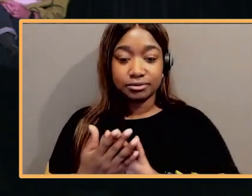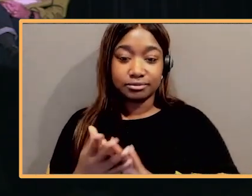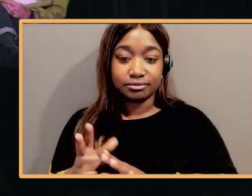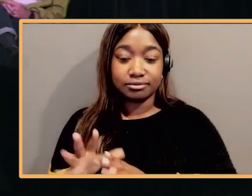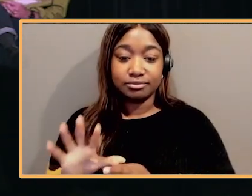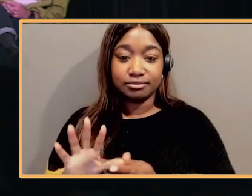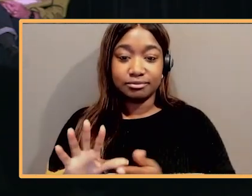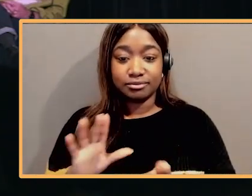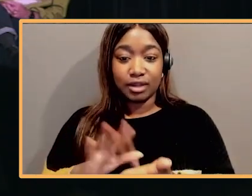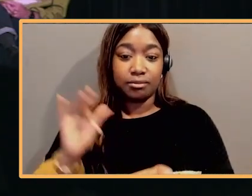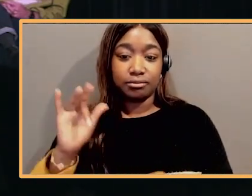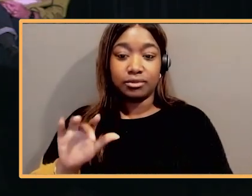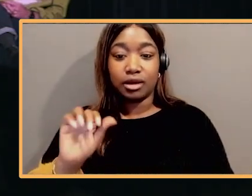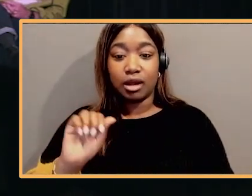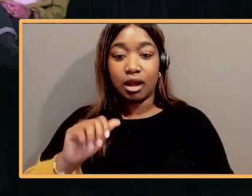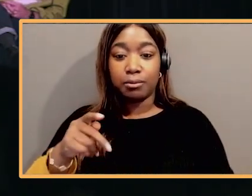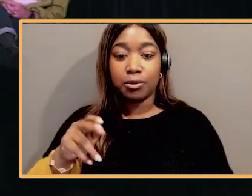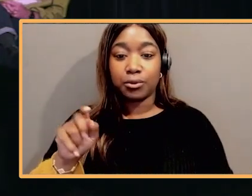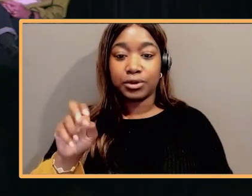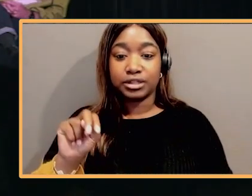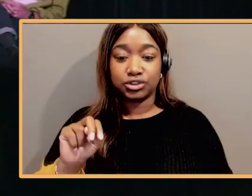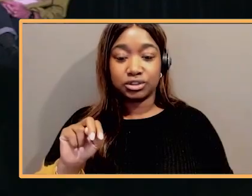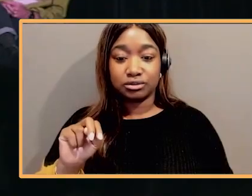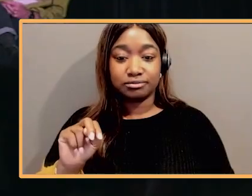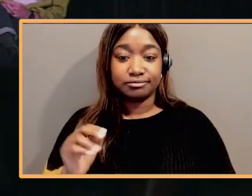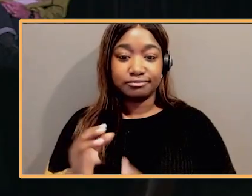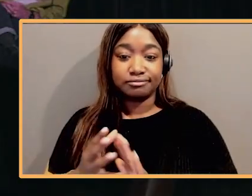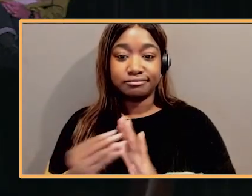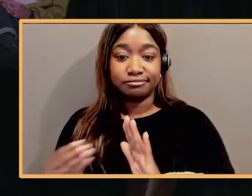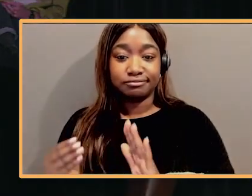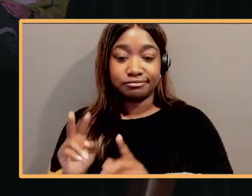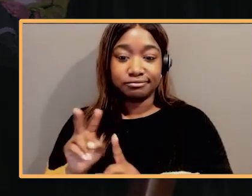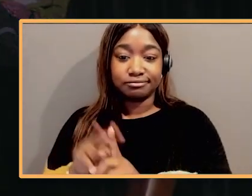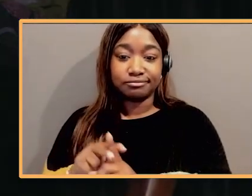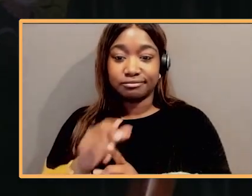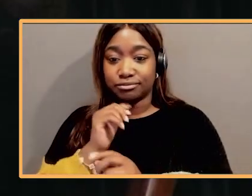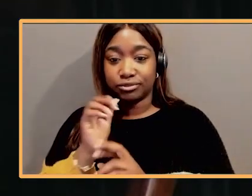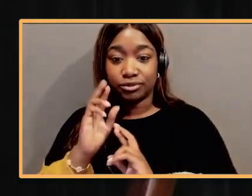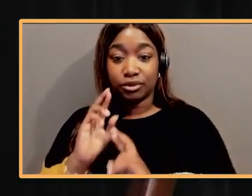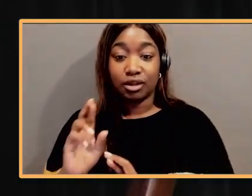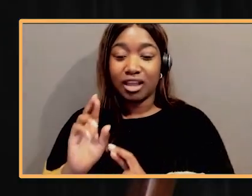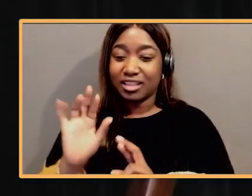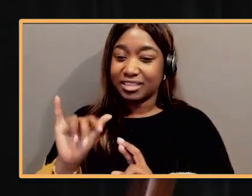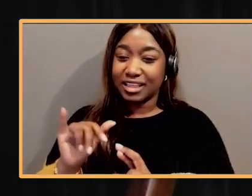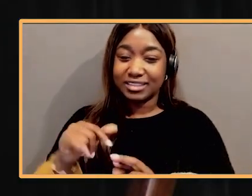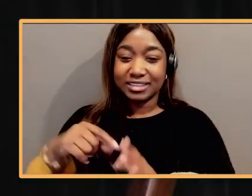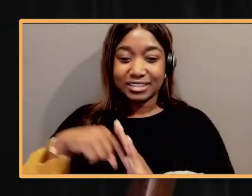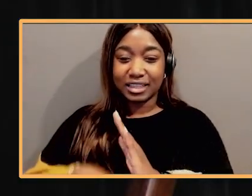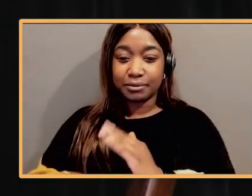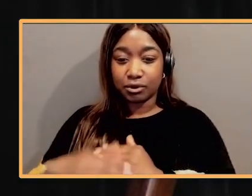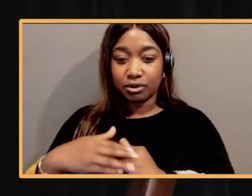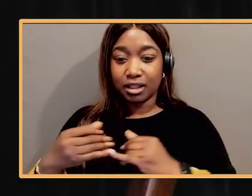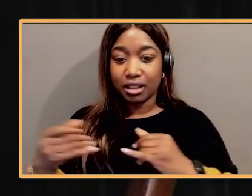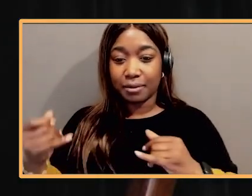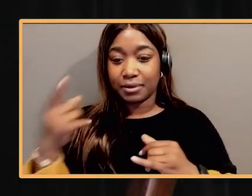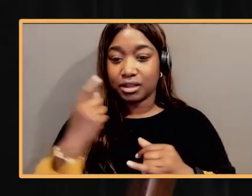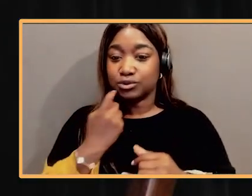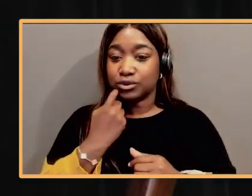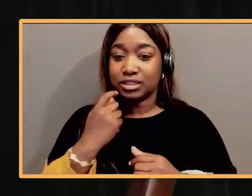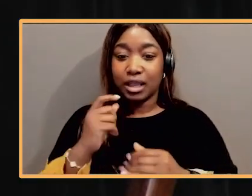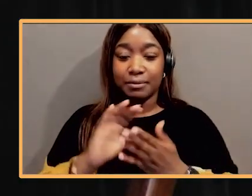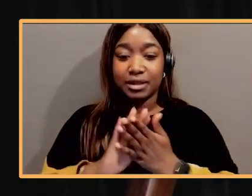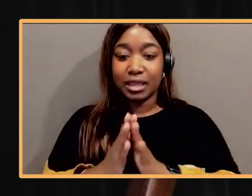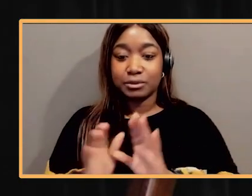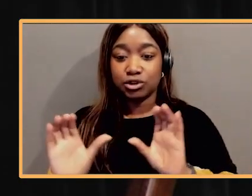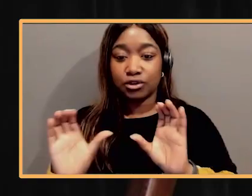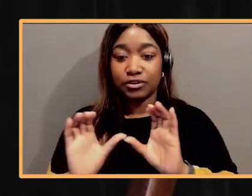And it really feels like it's on the line. And I think of this very deeply because I recently became certified to teach yoga.